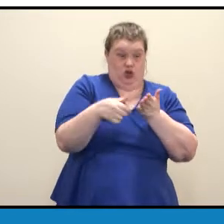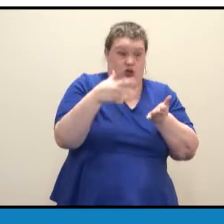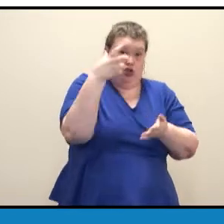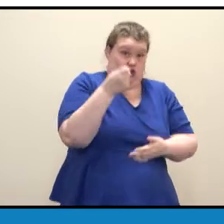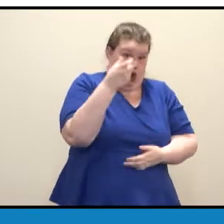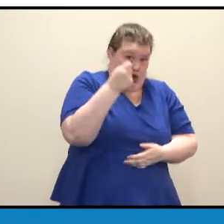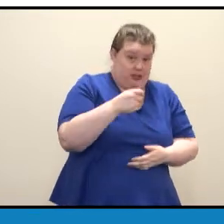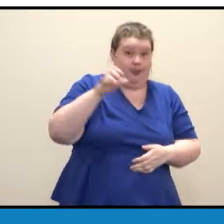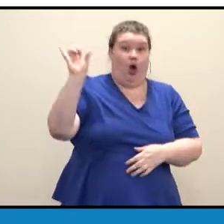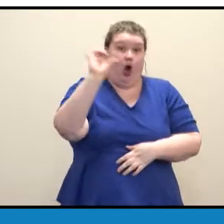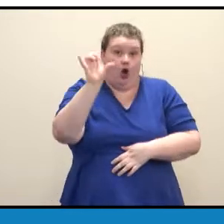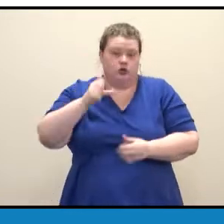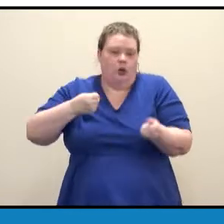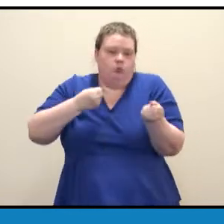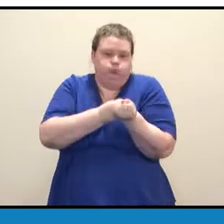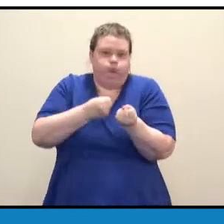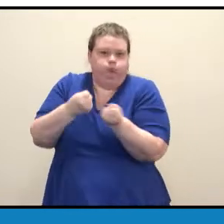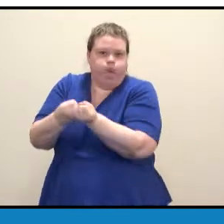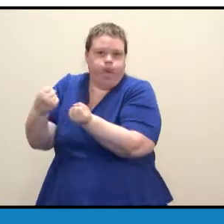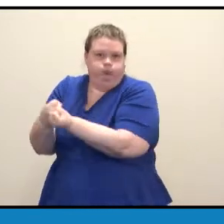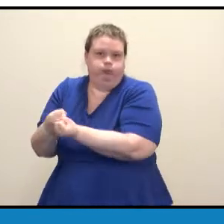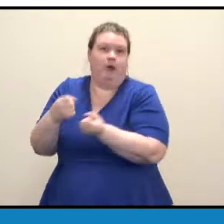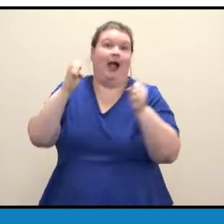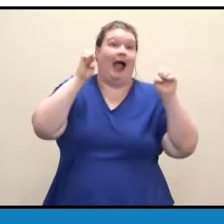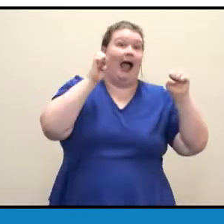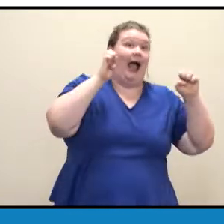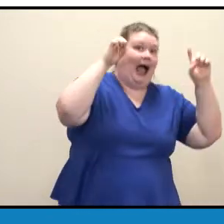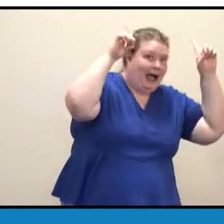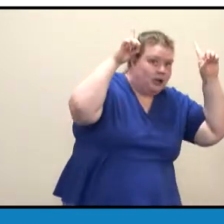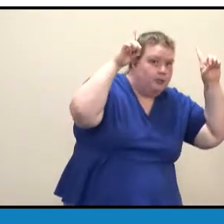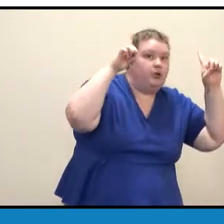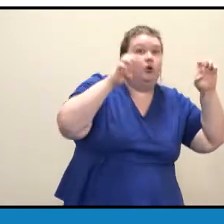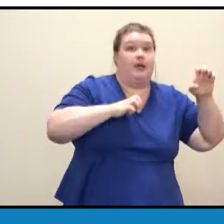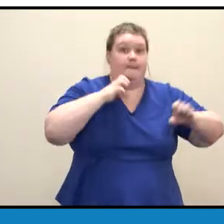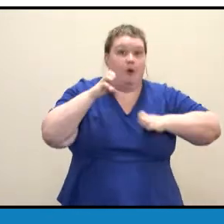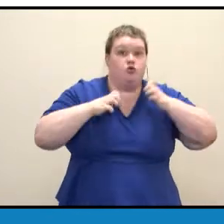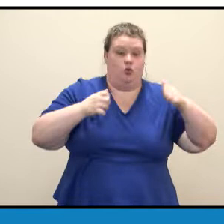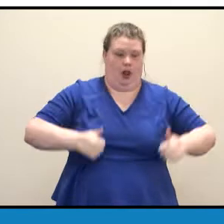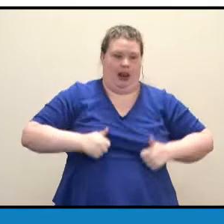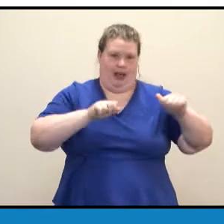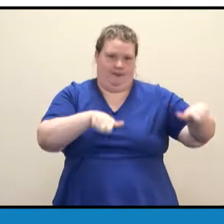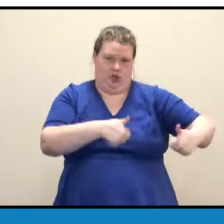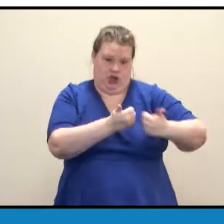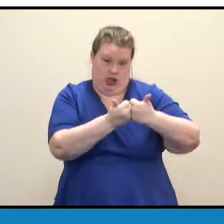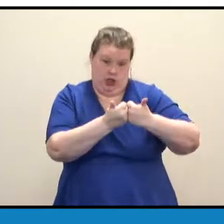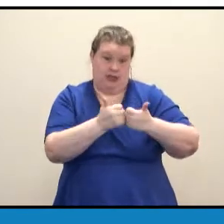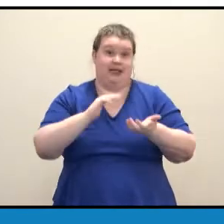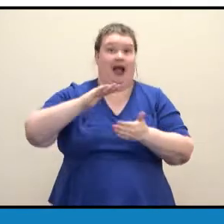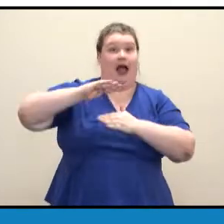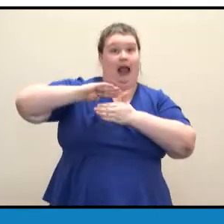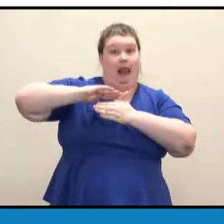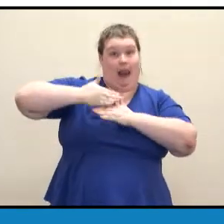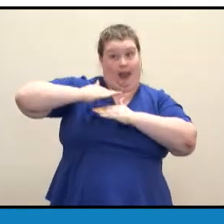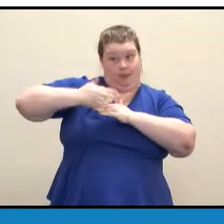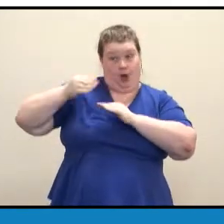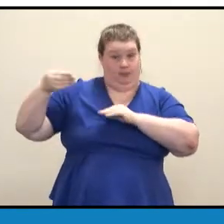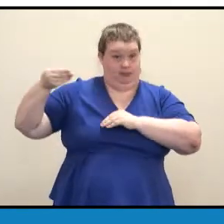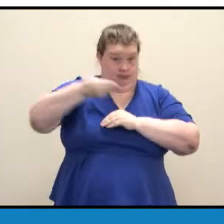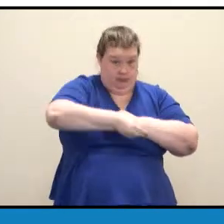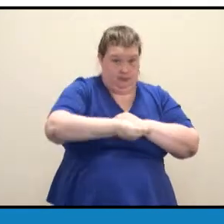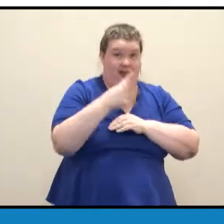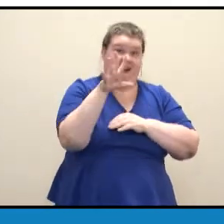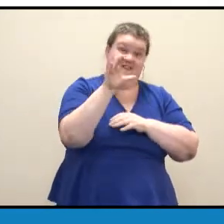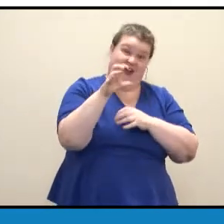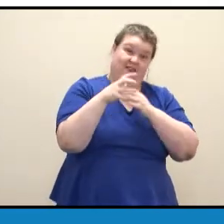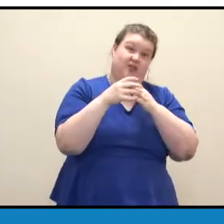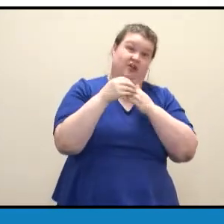multifaceted support for the academic, financial, and emotional life challenges during college, a laptop computer, $500 annually for 4